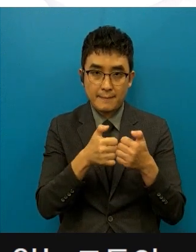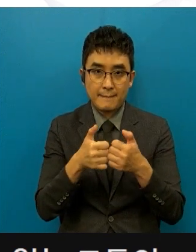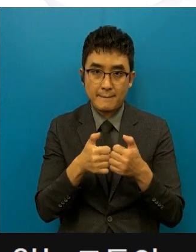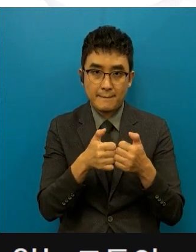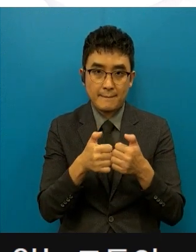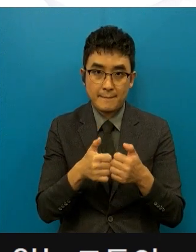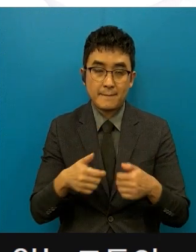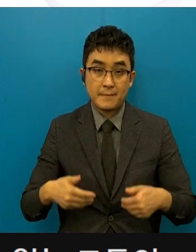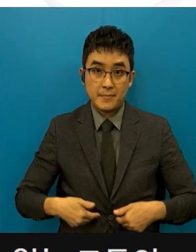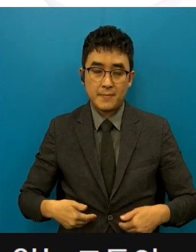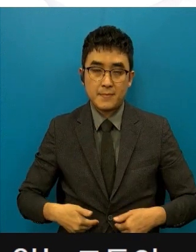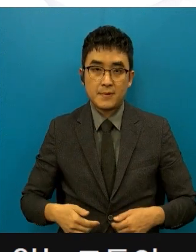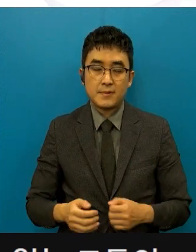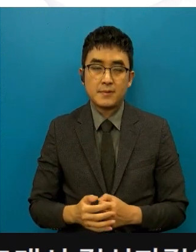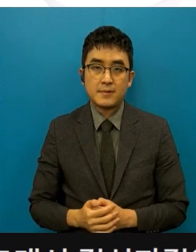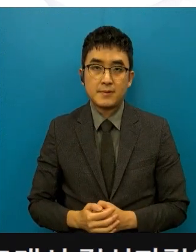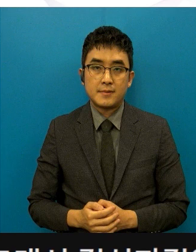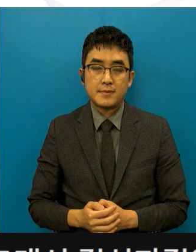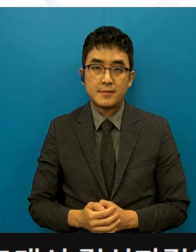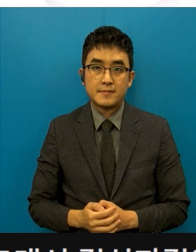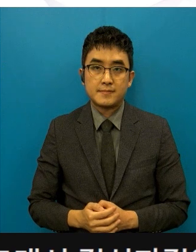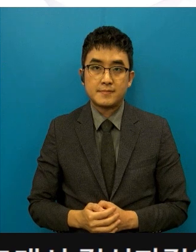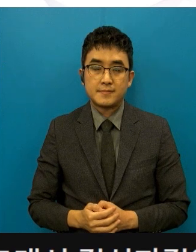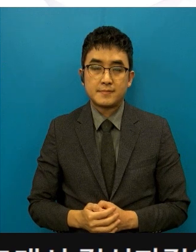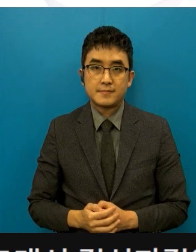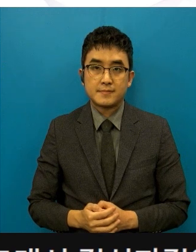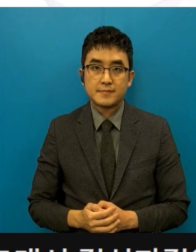are fine, and they just want to end it now.